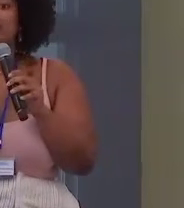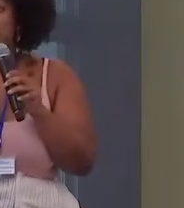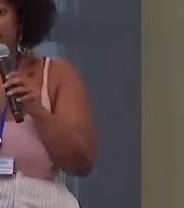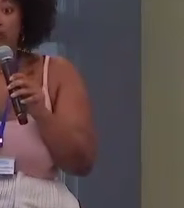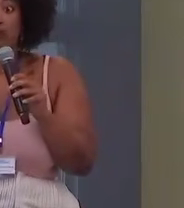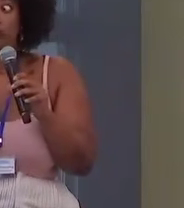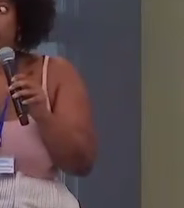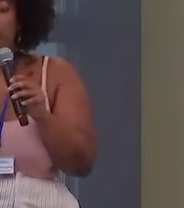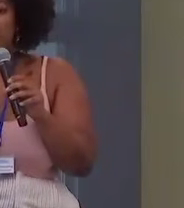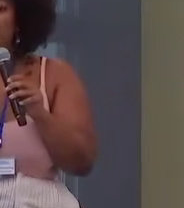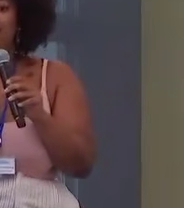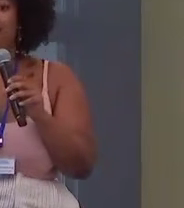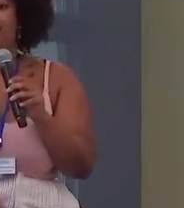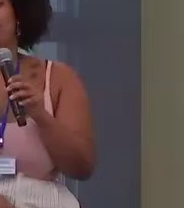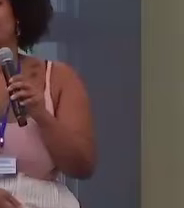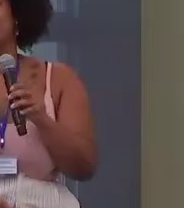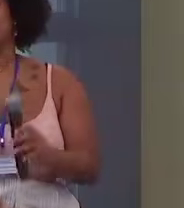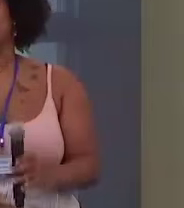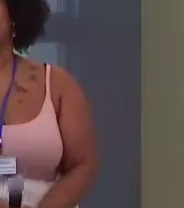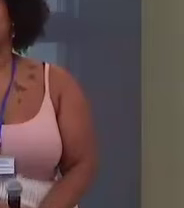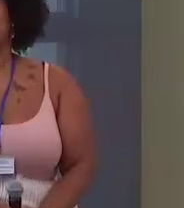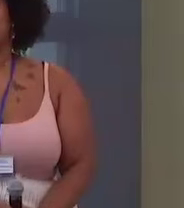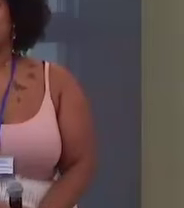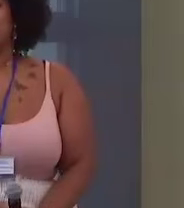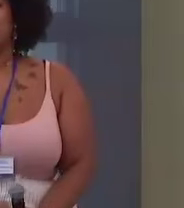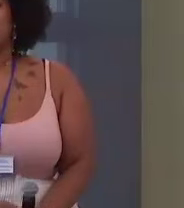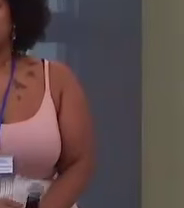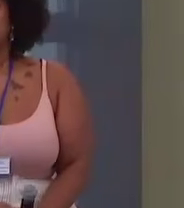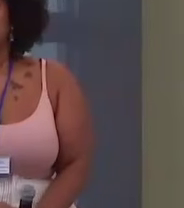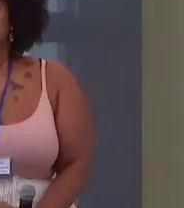the best of my work ethic that I can give.